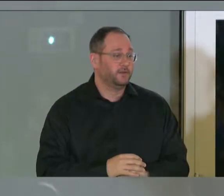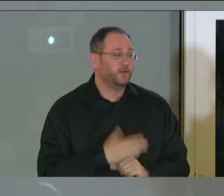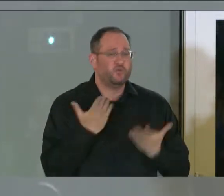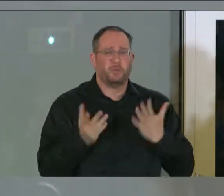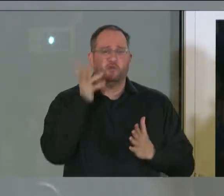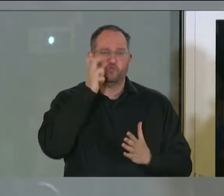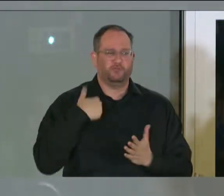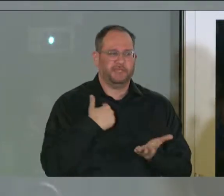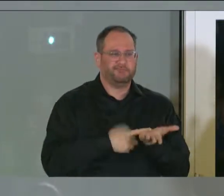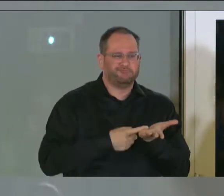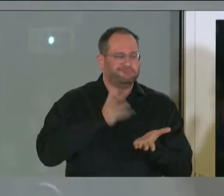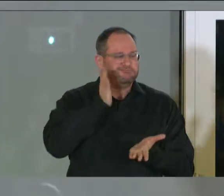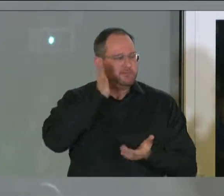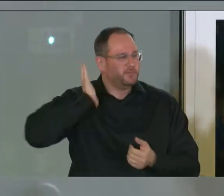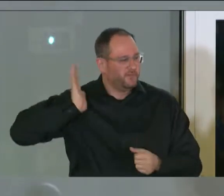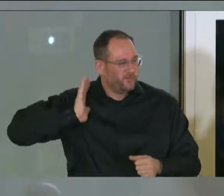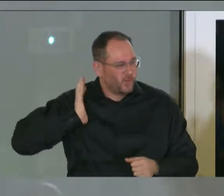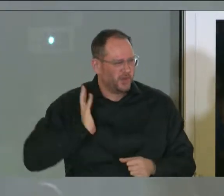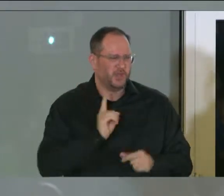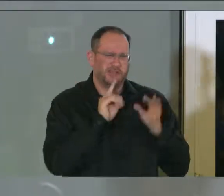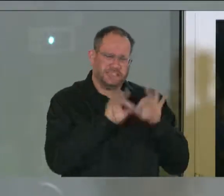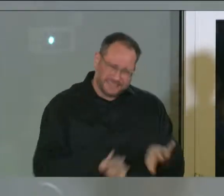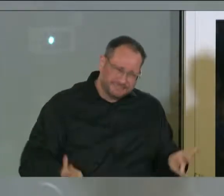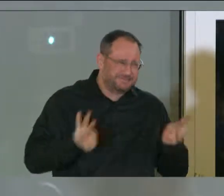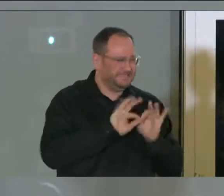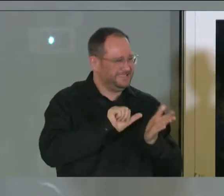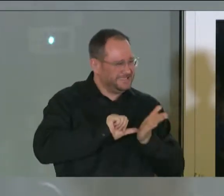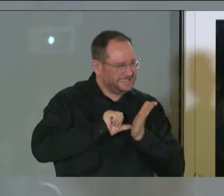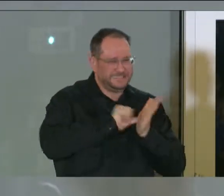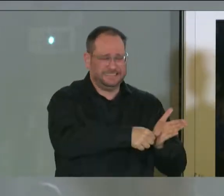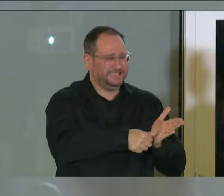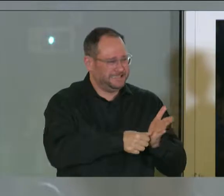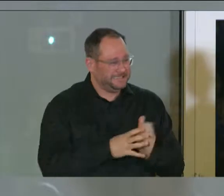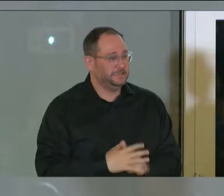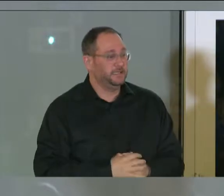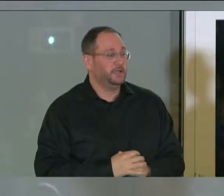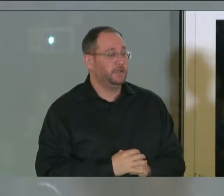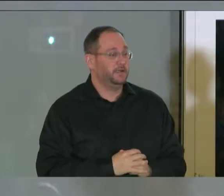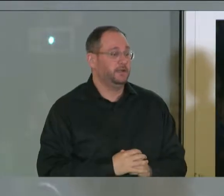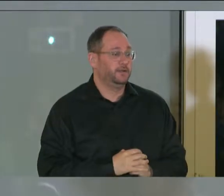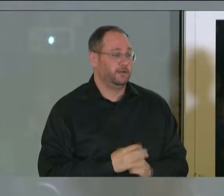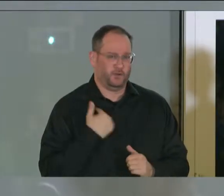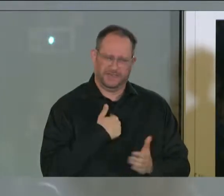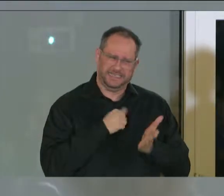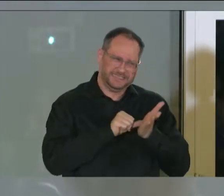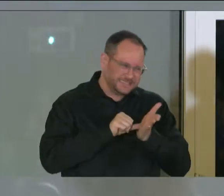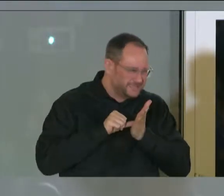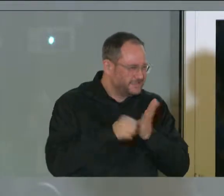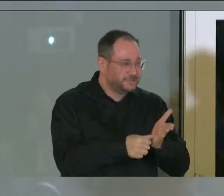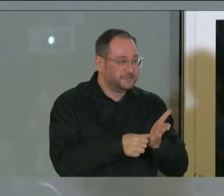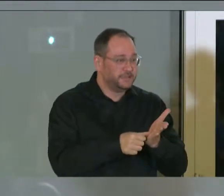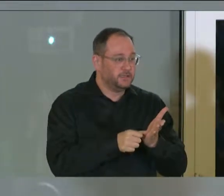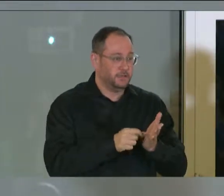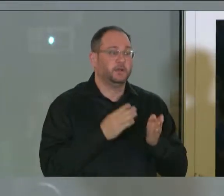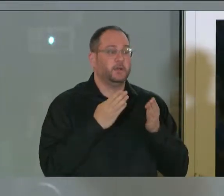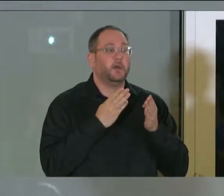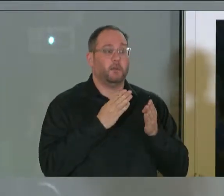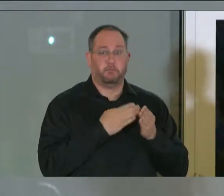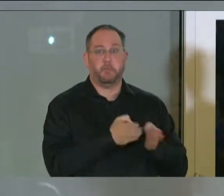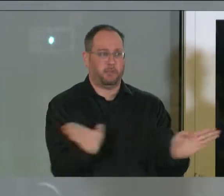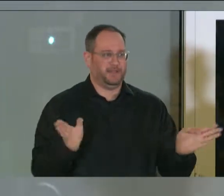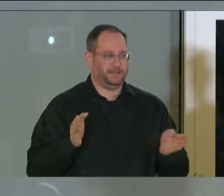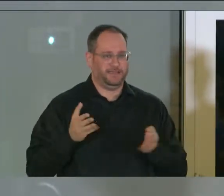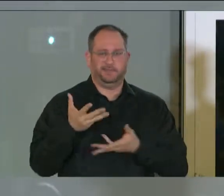bears repeating because we put a real premium on public engagement prior